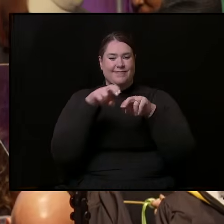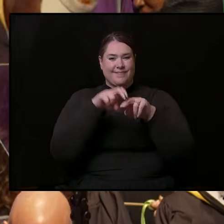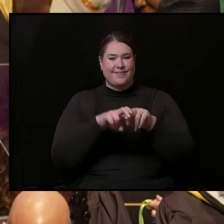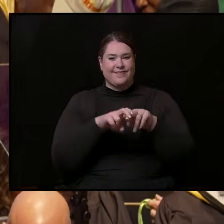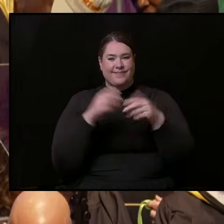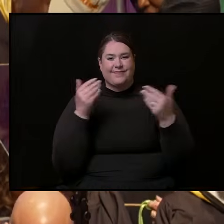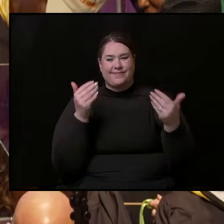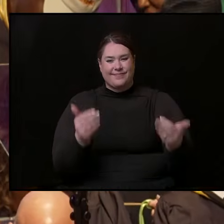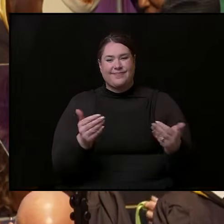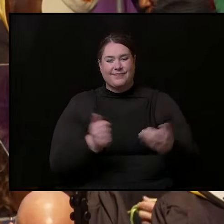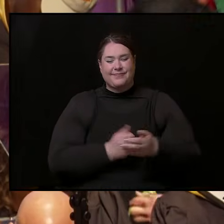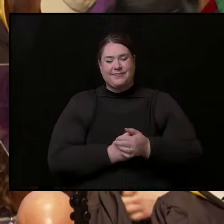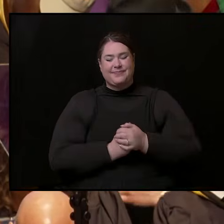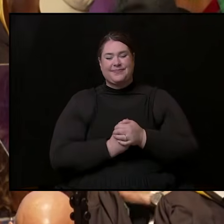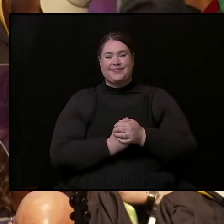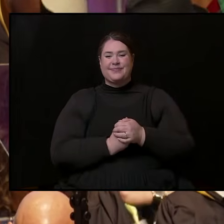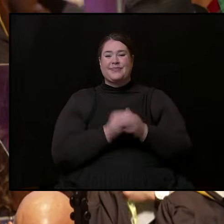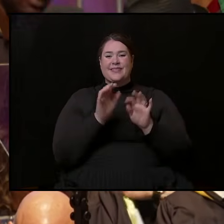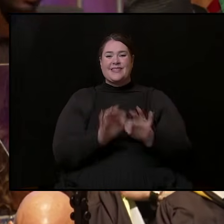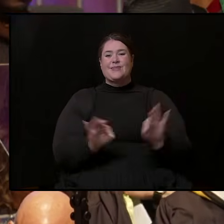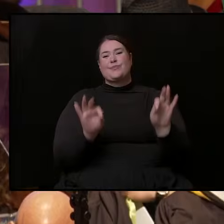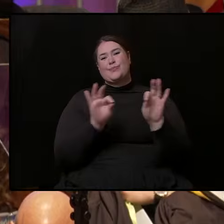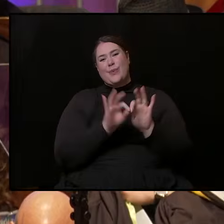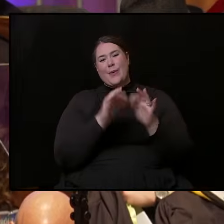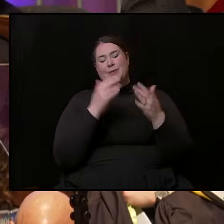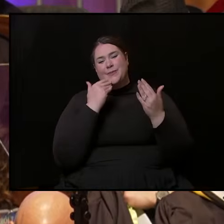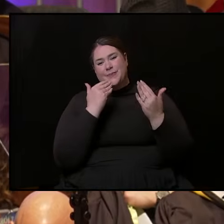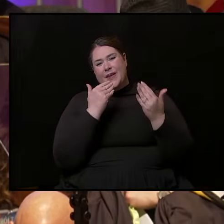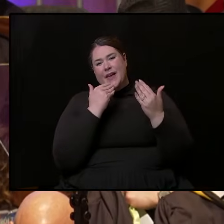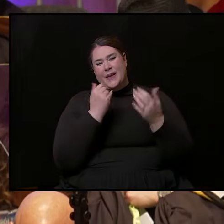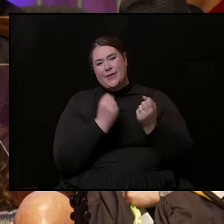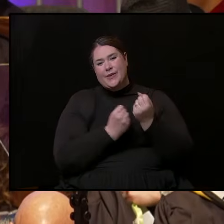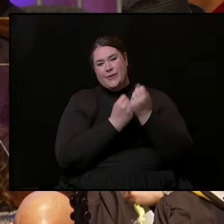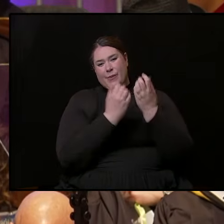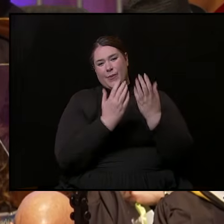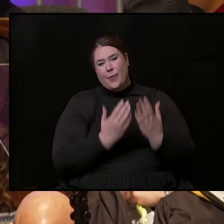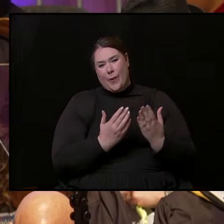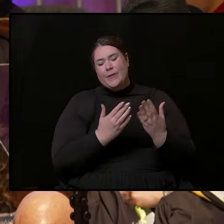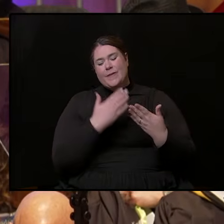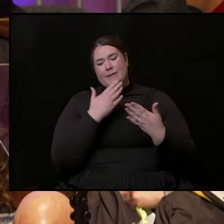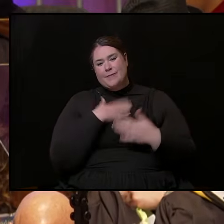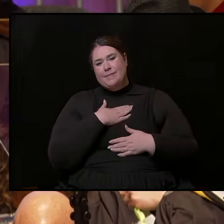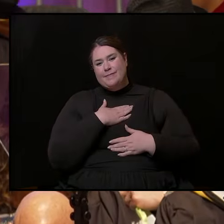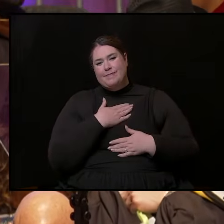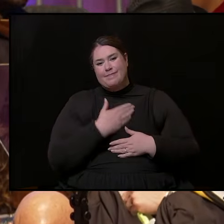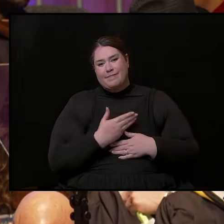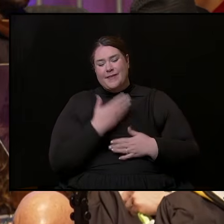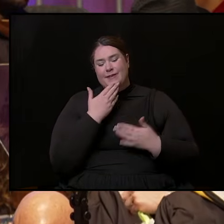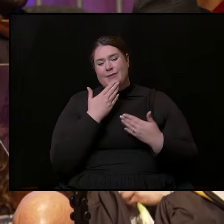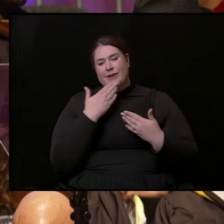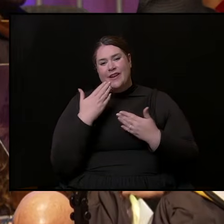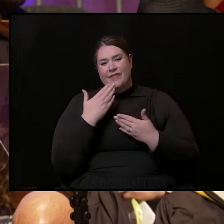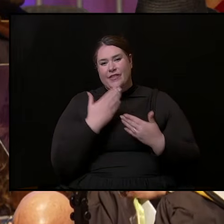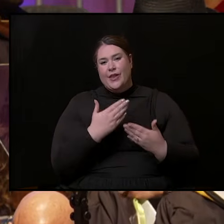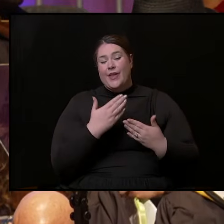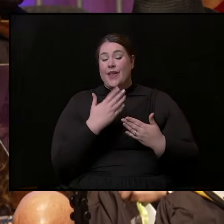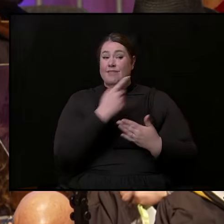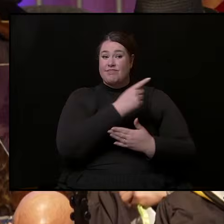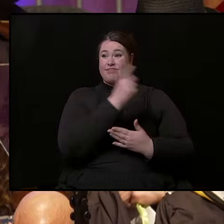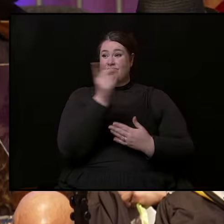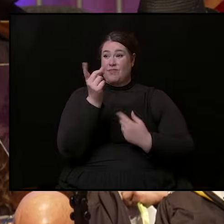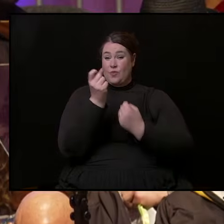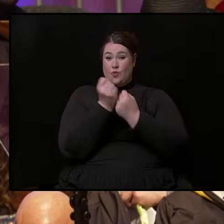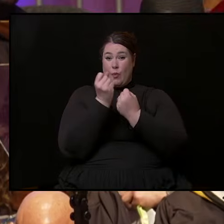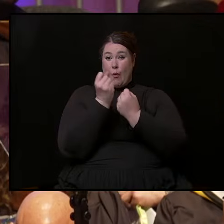So, yes, it's important to say thank you. It's important to be grateful. And to the supporters, I personally want to thank you